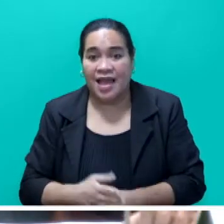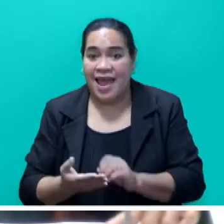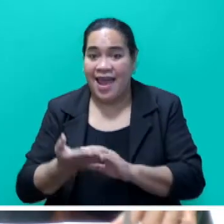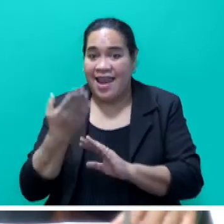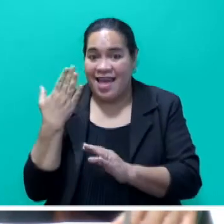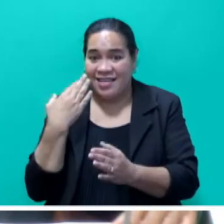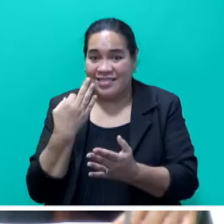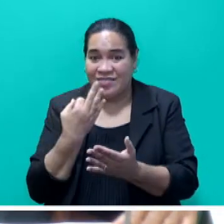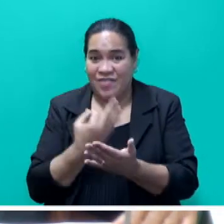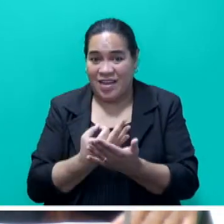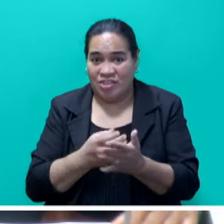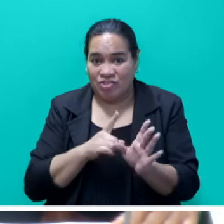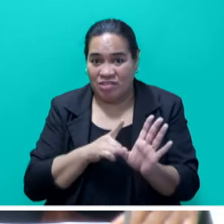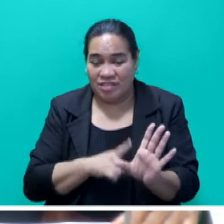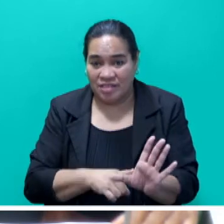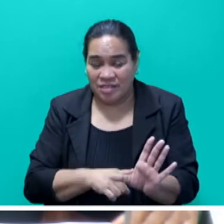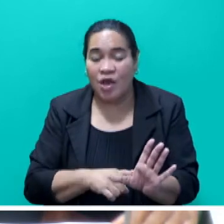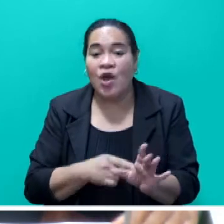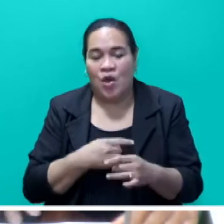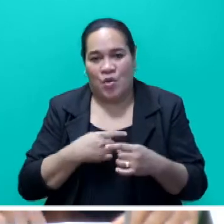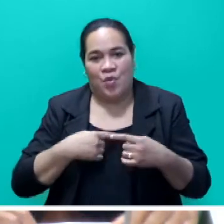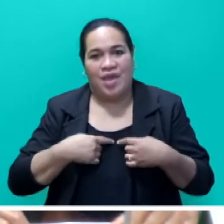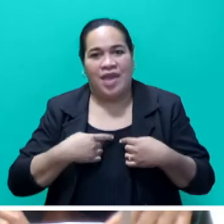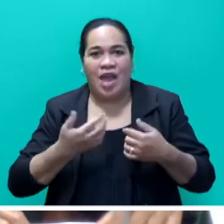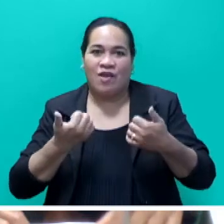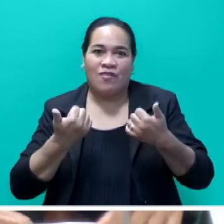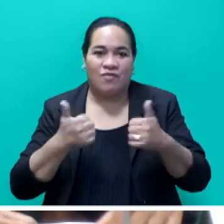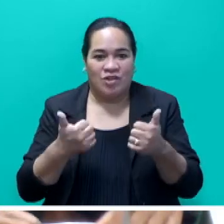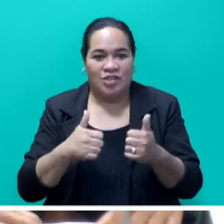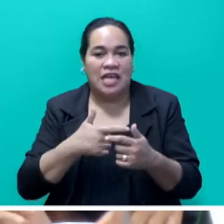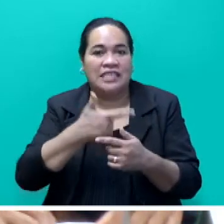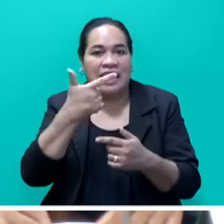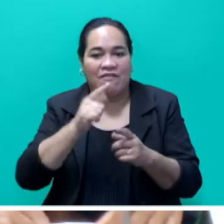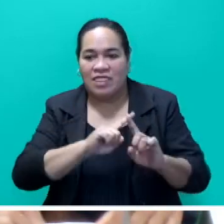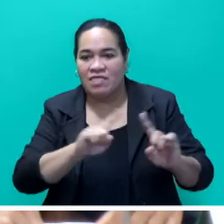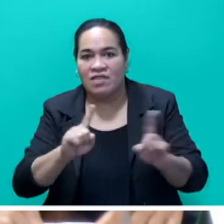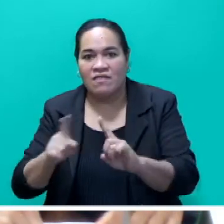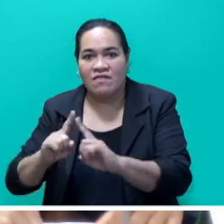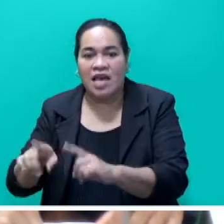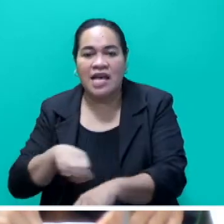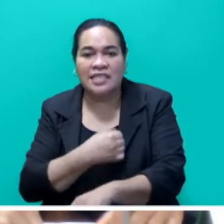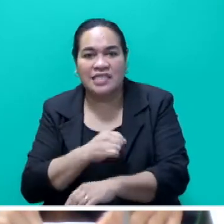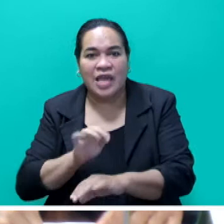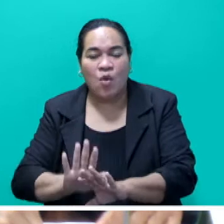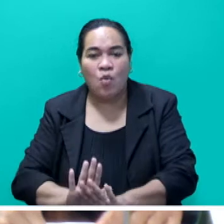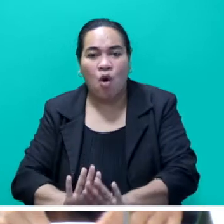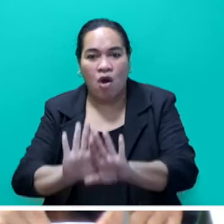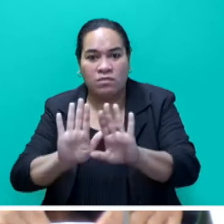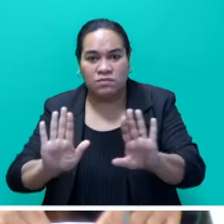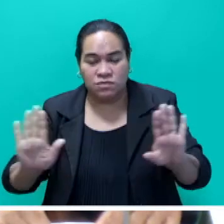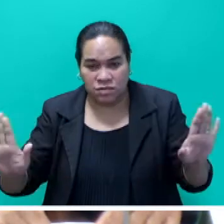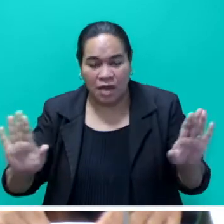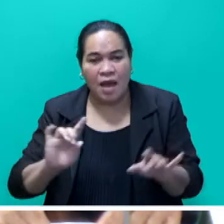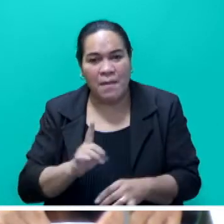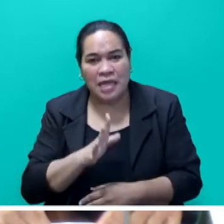year, we were able to complete 7 nature-based seawall in Fiji. Unfortunately,